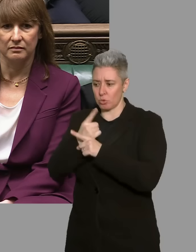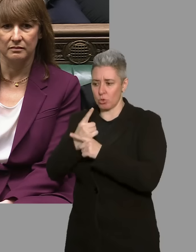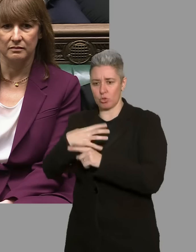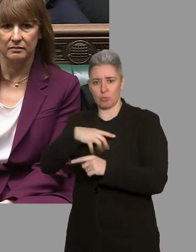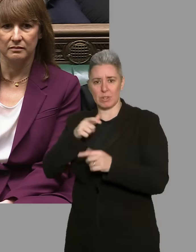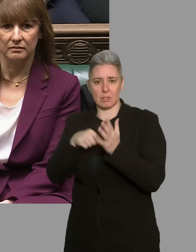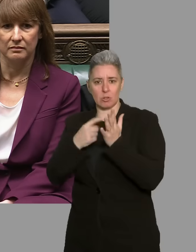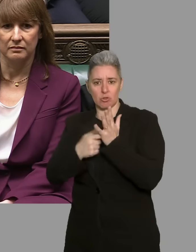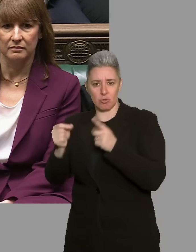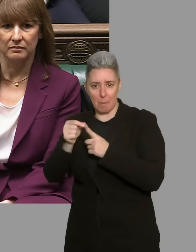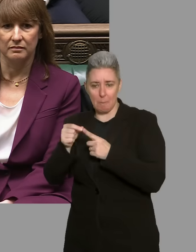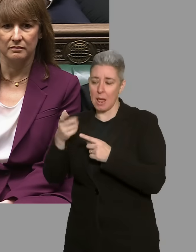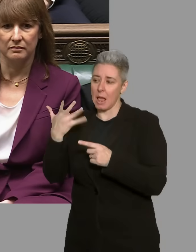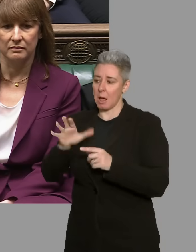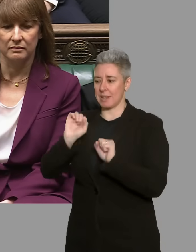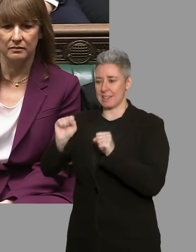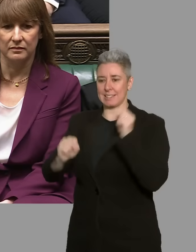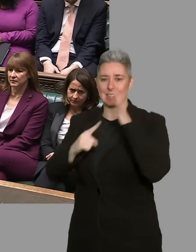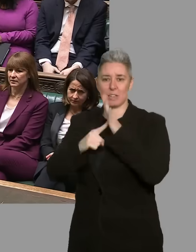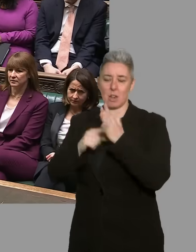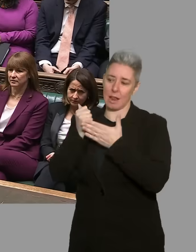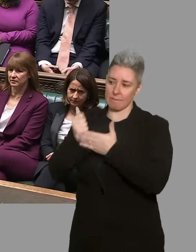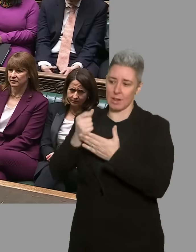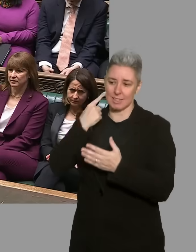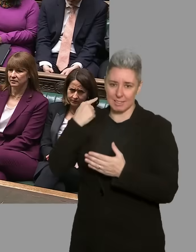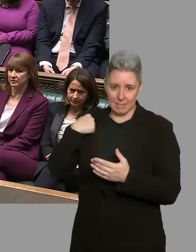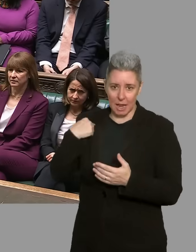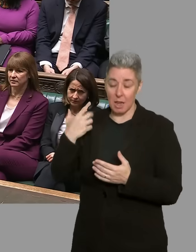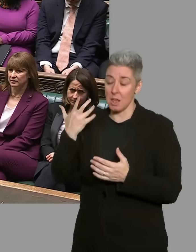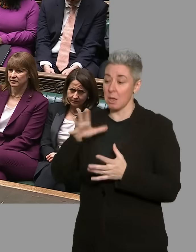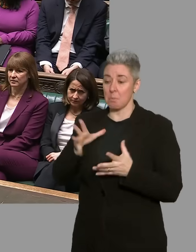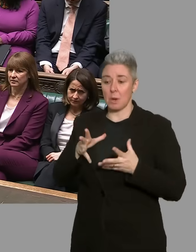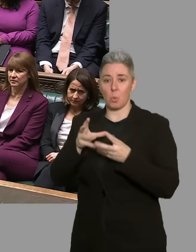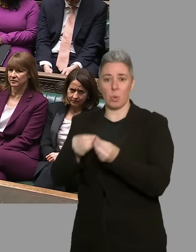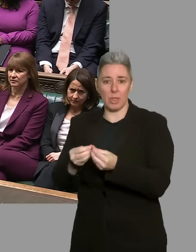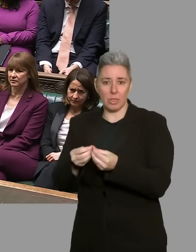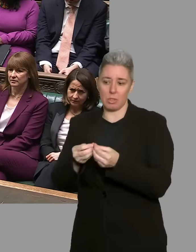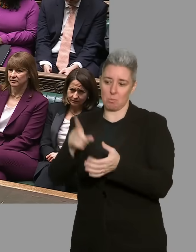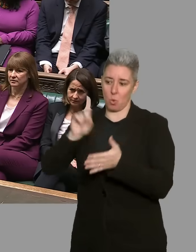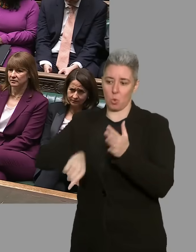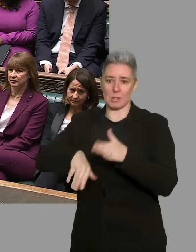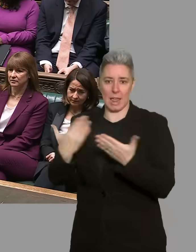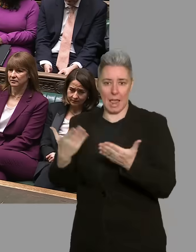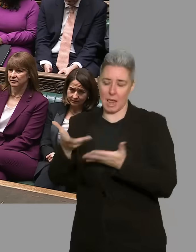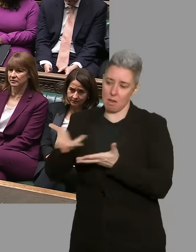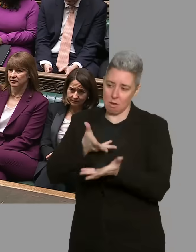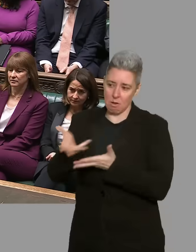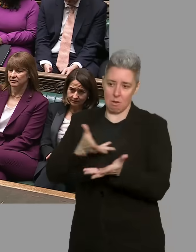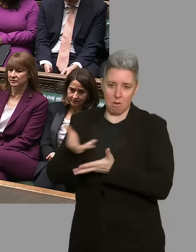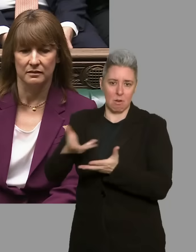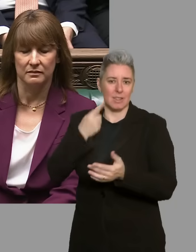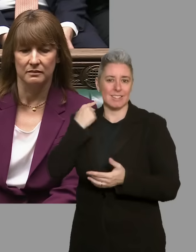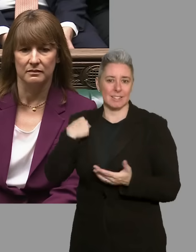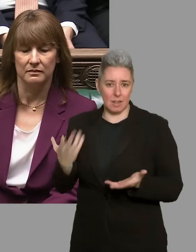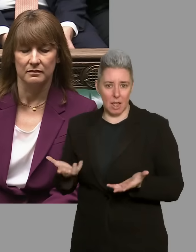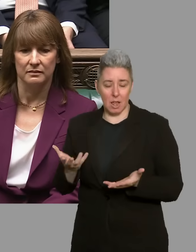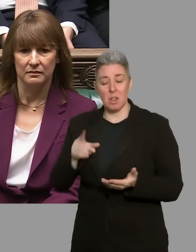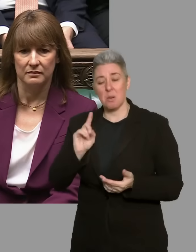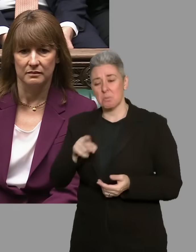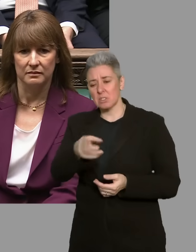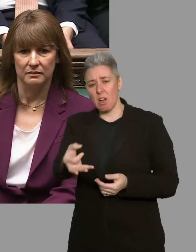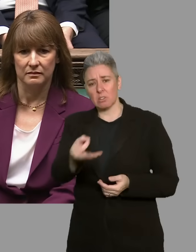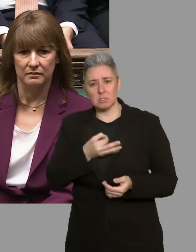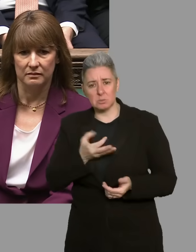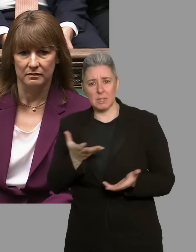them all day. But Mr. Speaker, she asked me about the deployment.